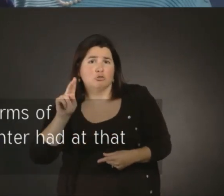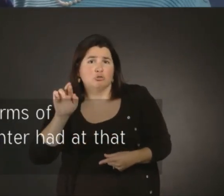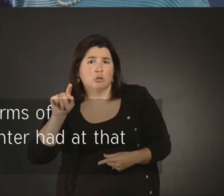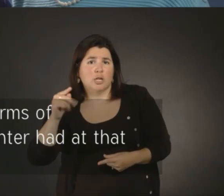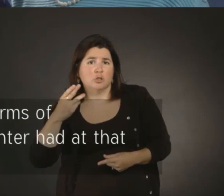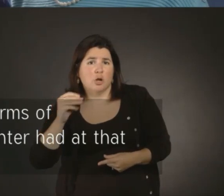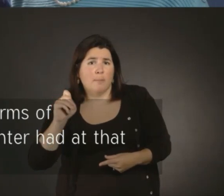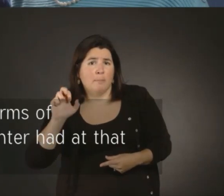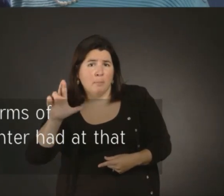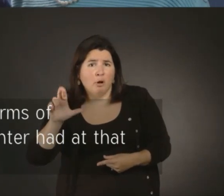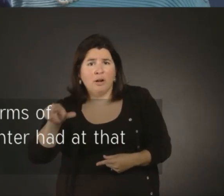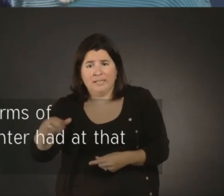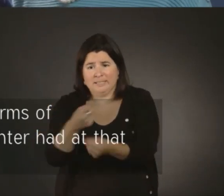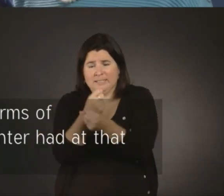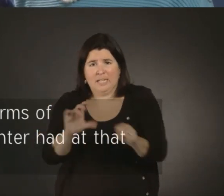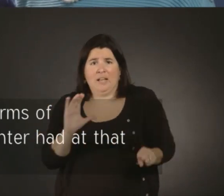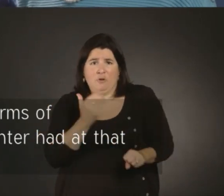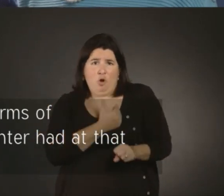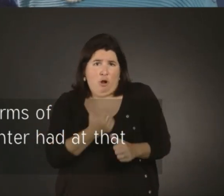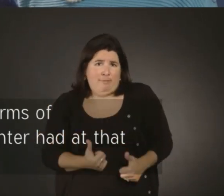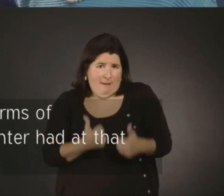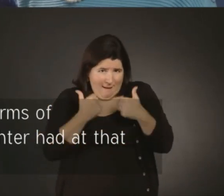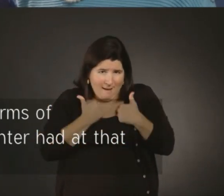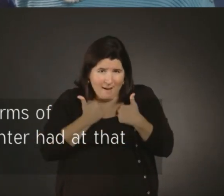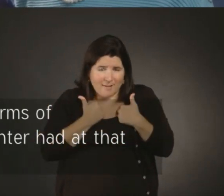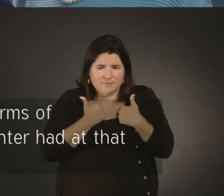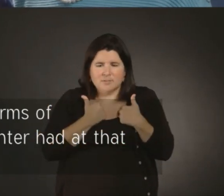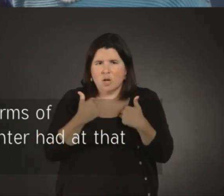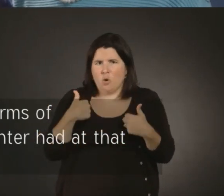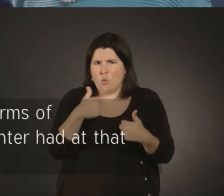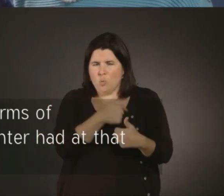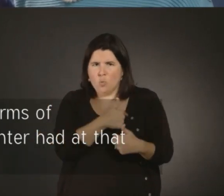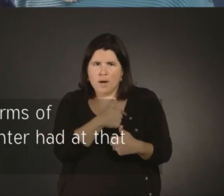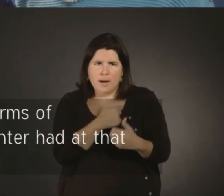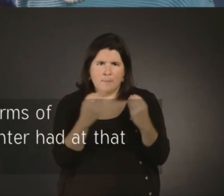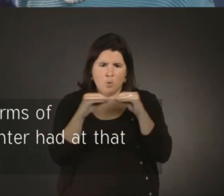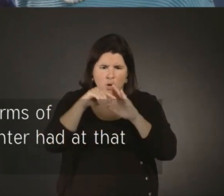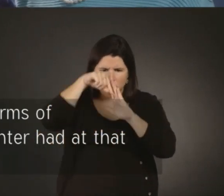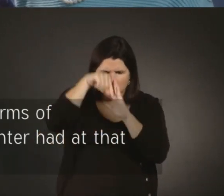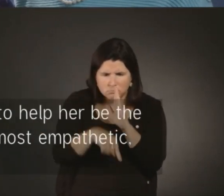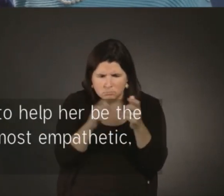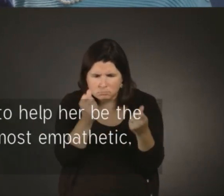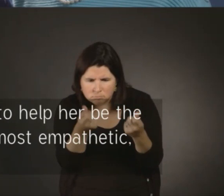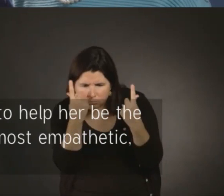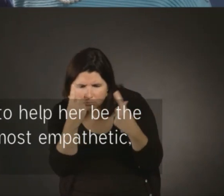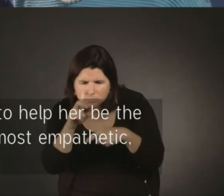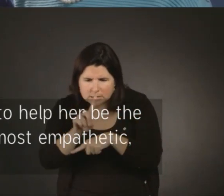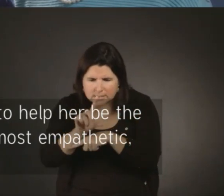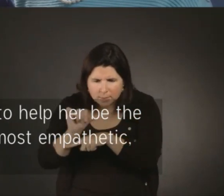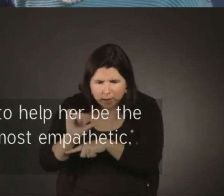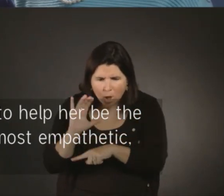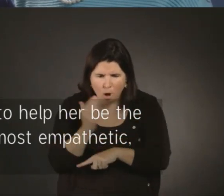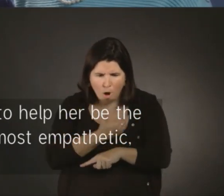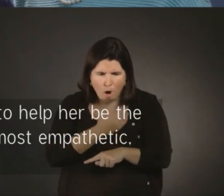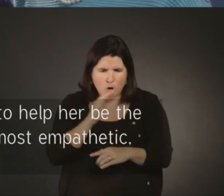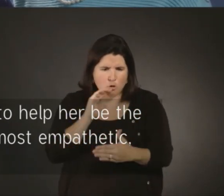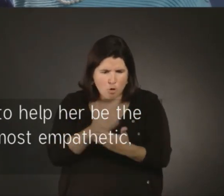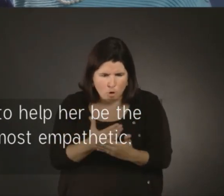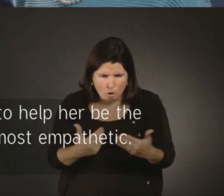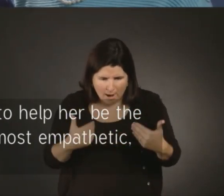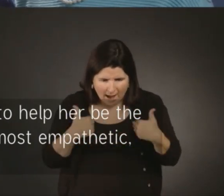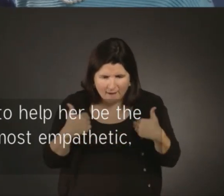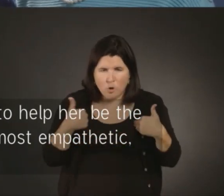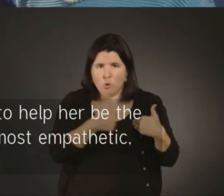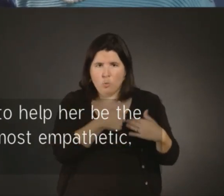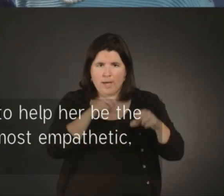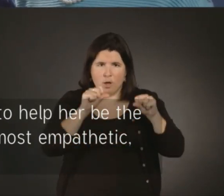family in terms of understanding the disability that our dear daughter had at that time, and allowed us to do everything we could to